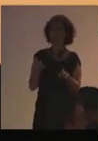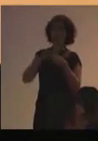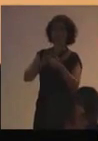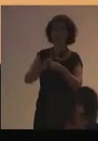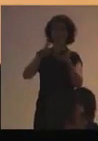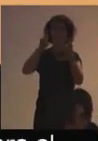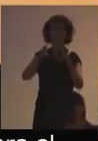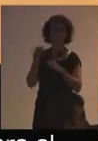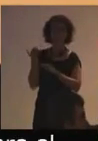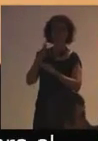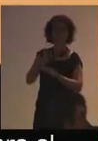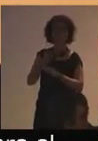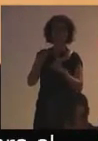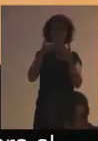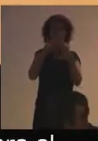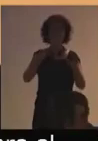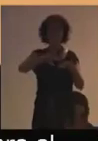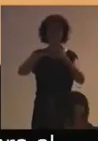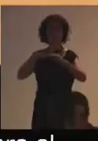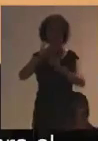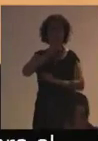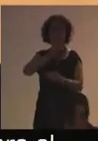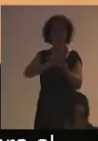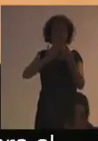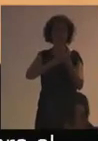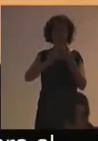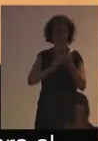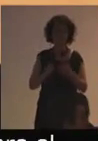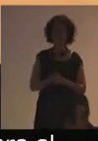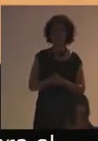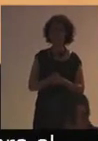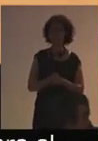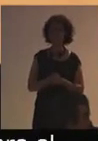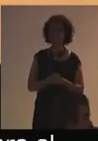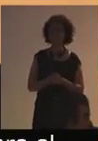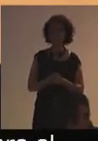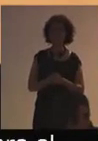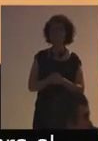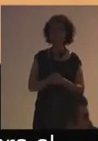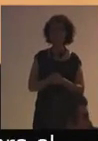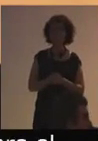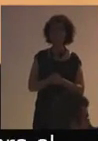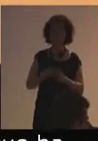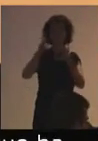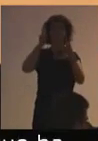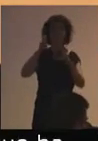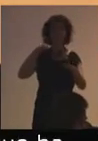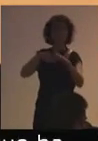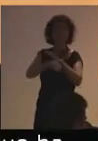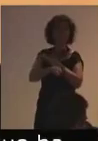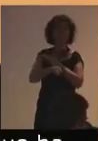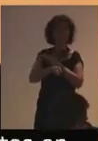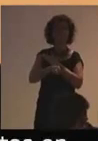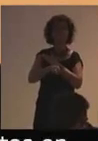Yes, this is a question about the rich internet application part that you have commented on. There's many